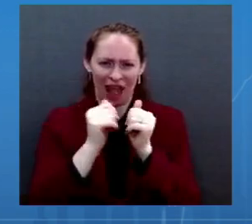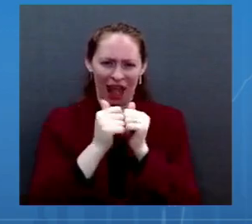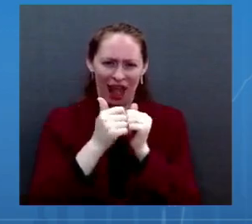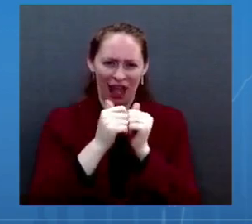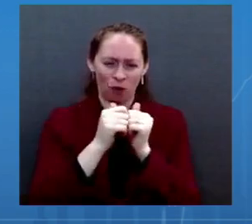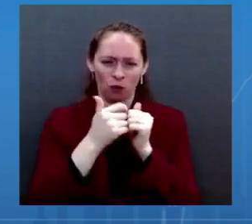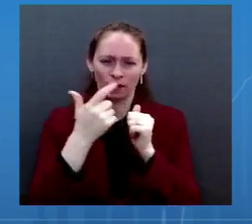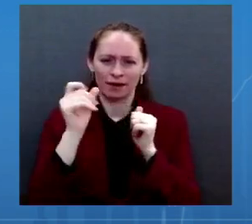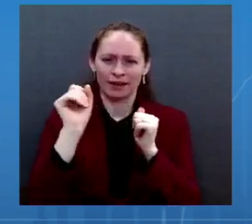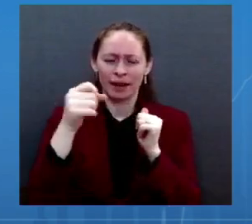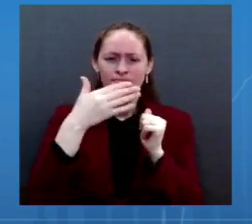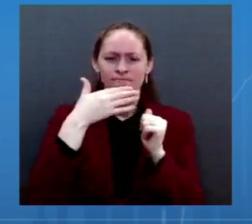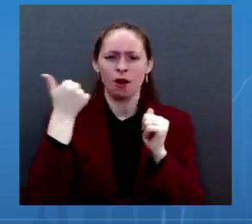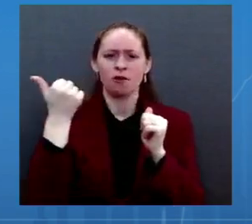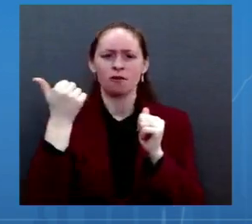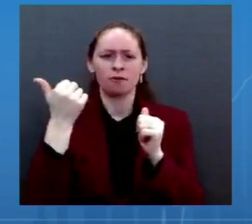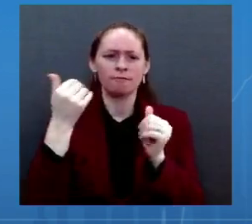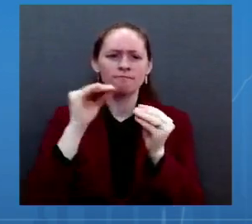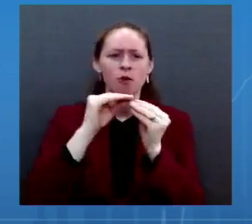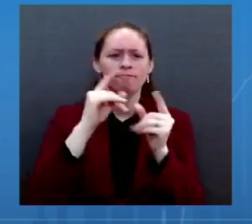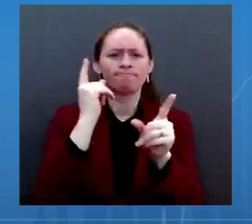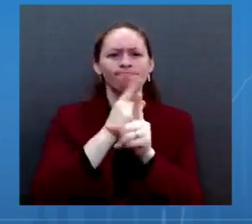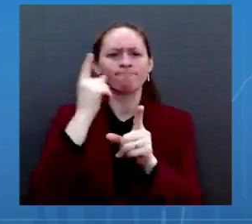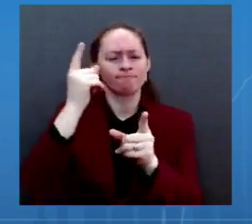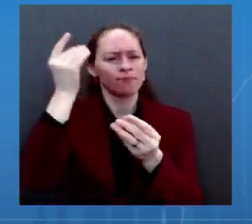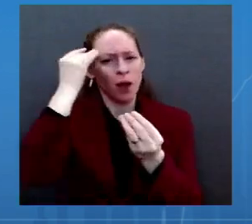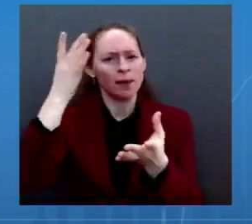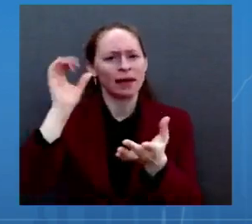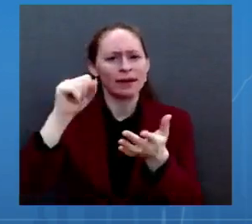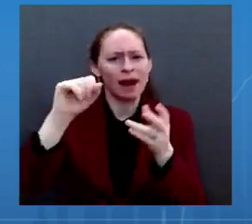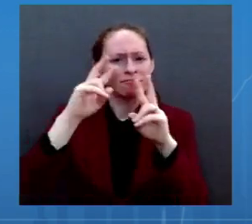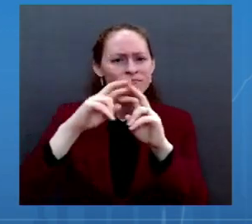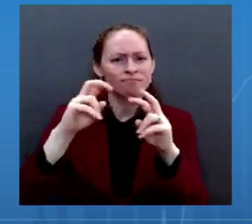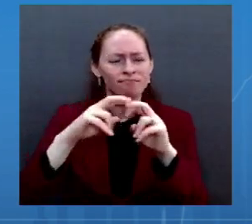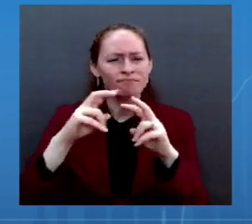Next question. Let's go to Cheyenne Haslett at ABC News.